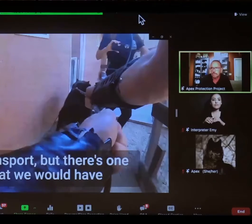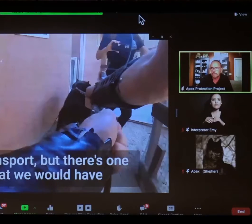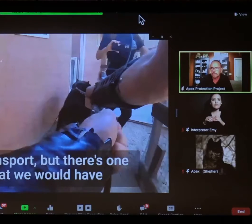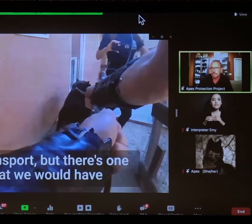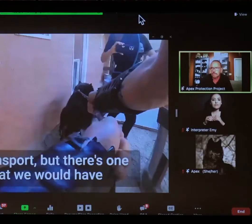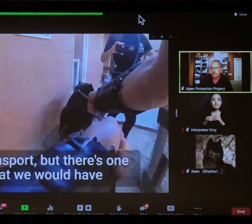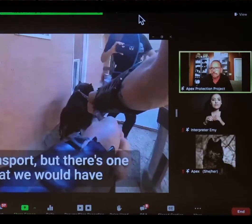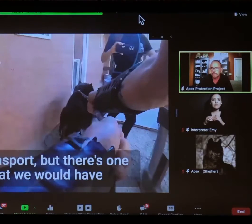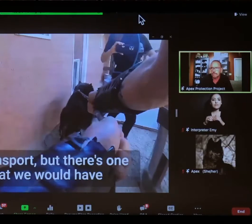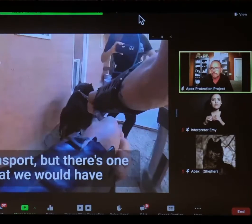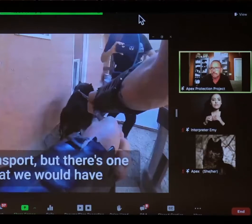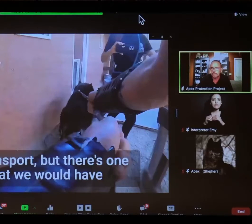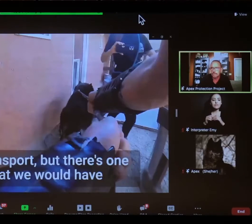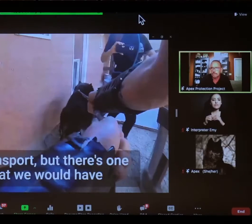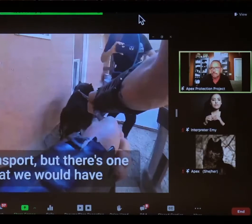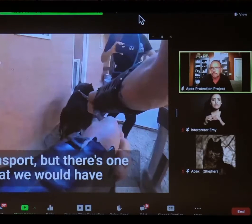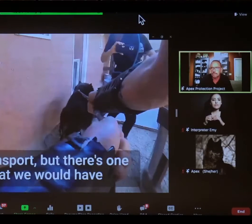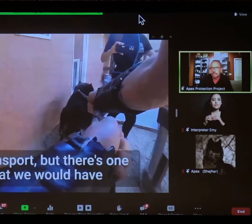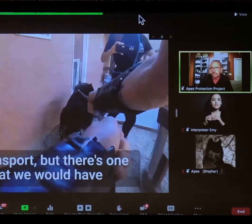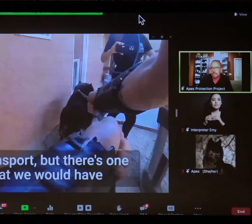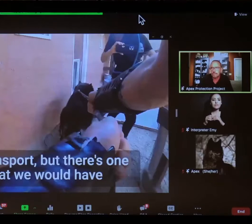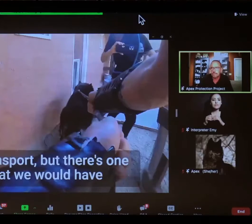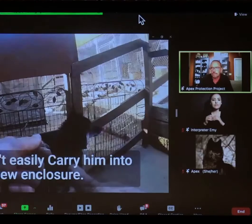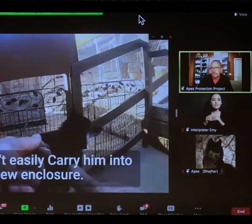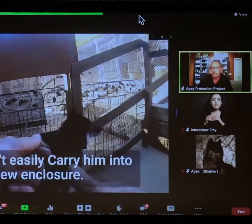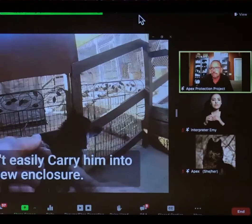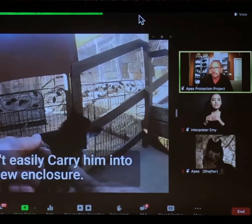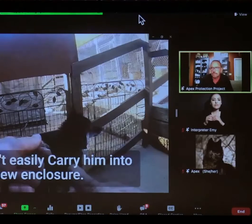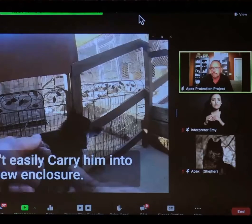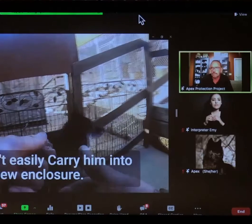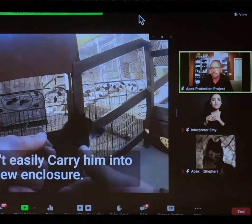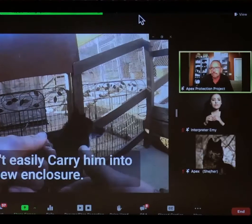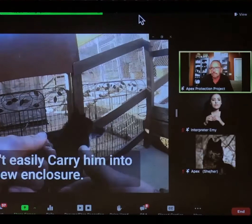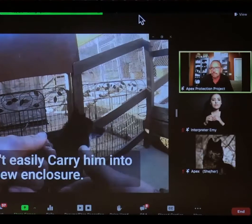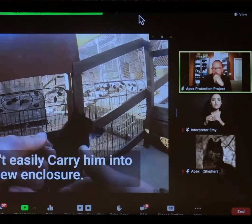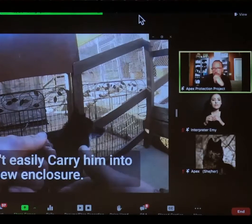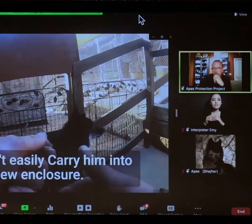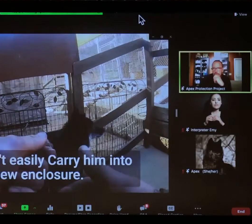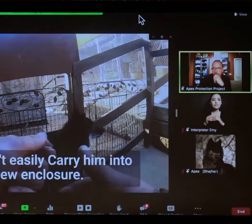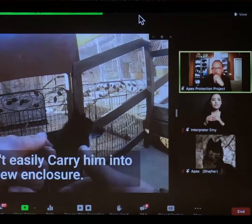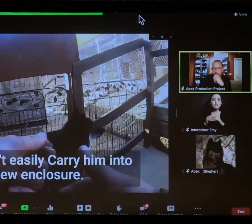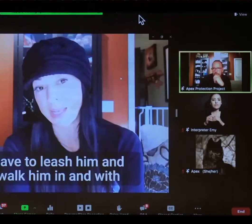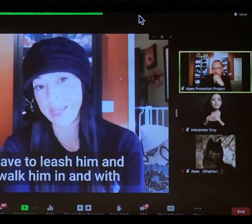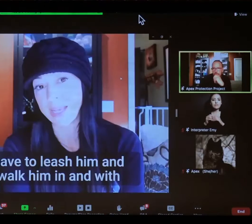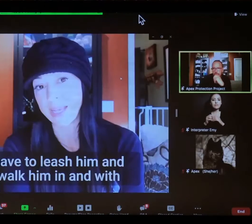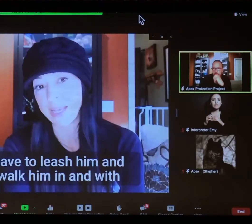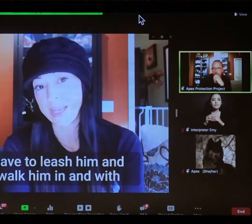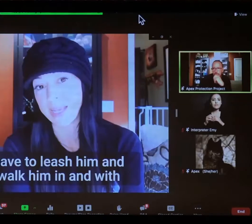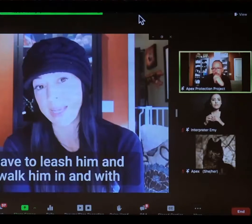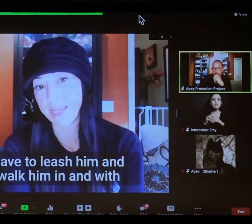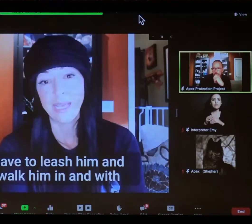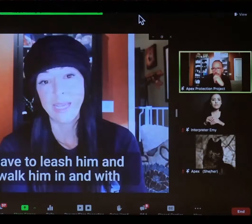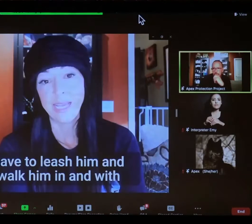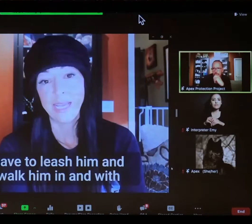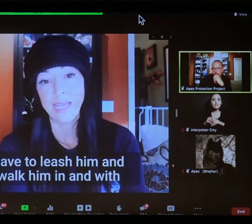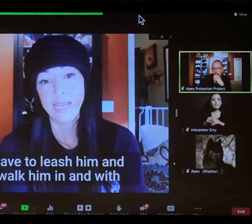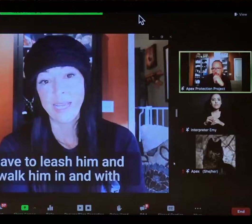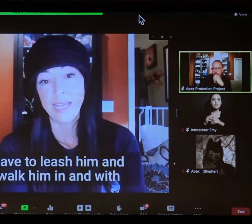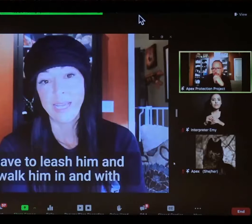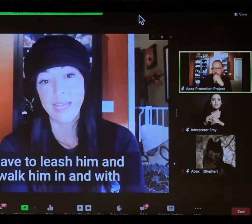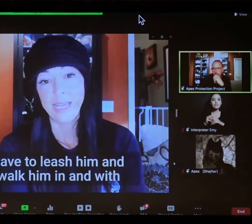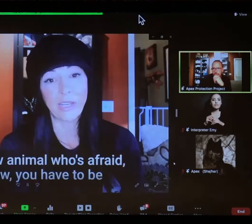we can't easily carry him into the enclosure. We would have to leash him and somehow walk him in. And with a brand new animal